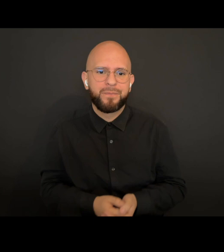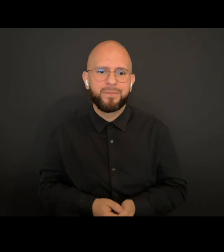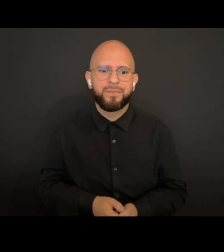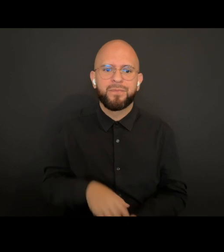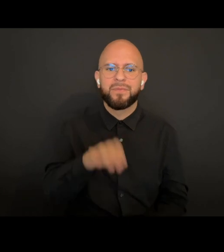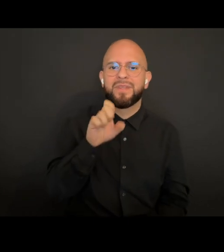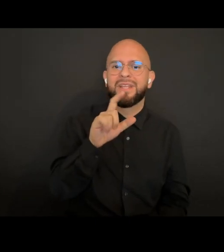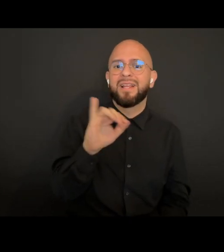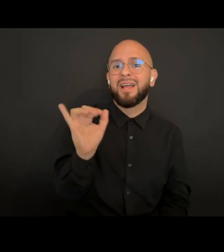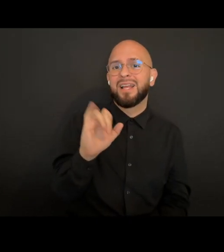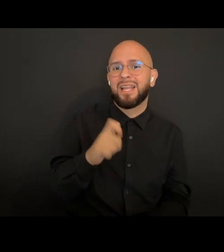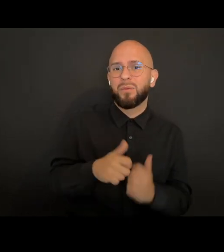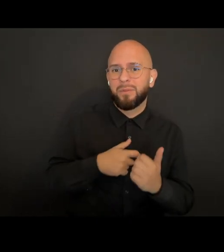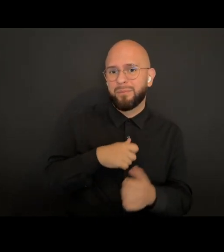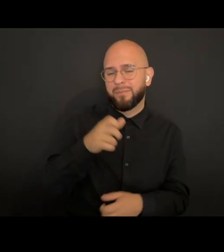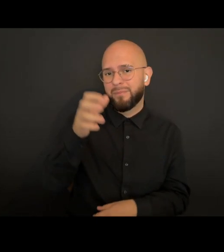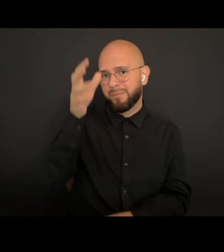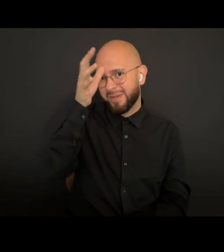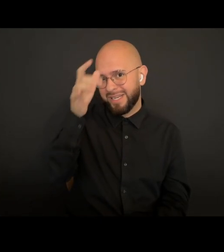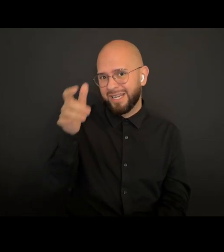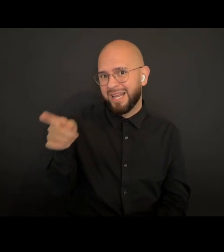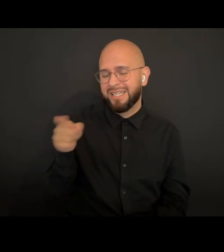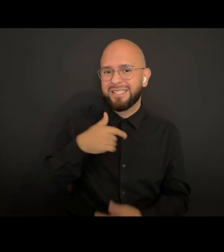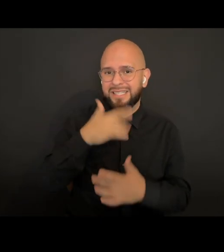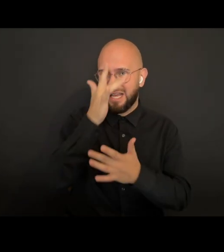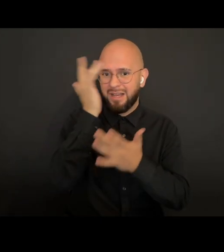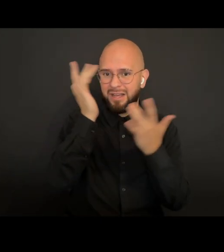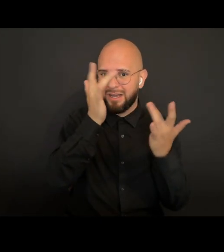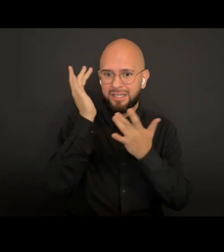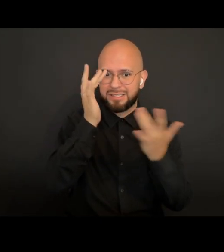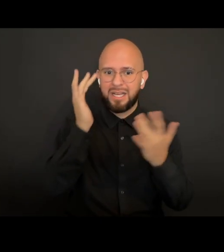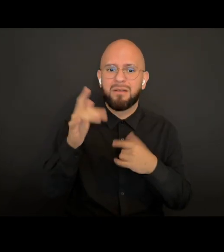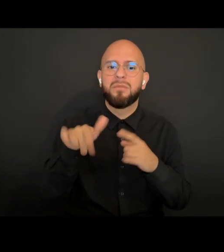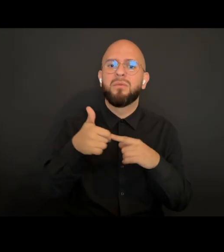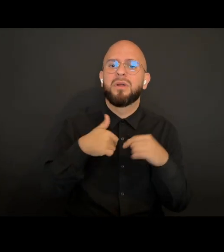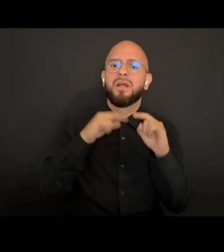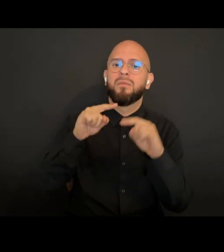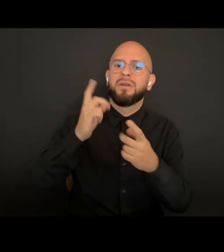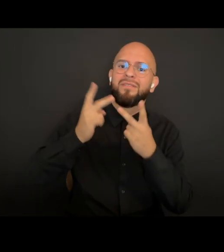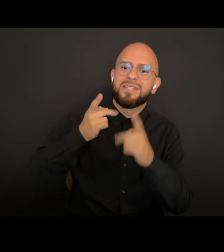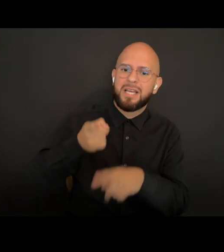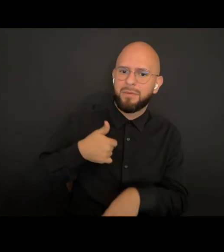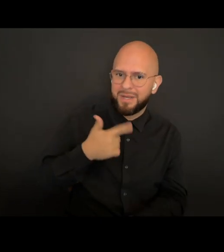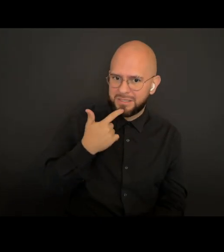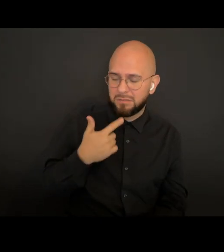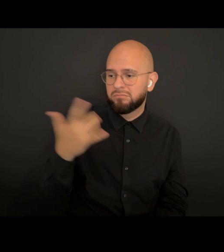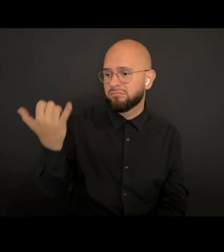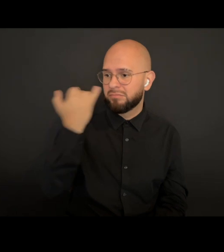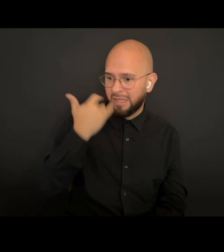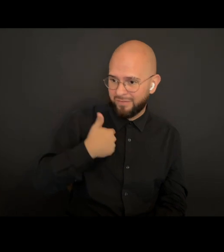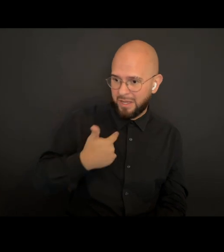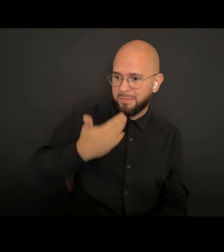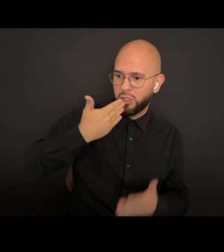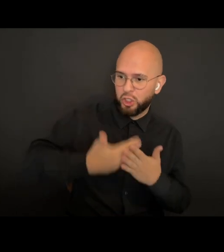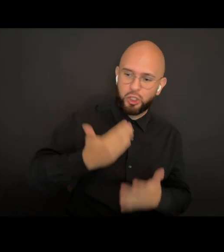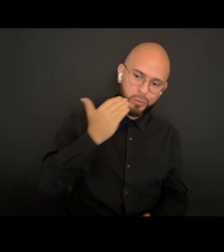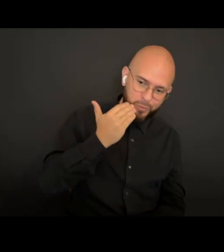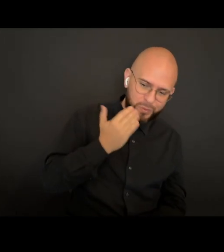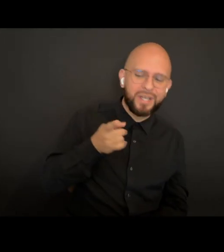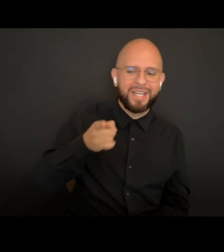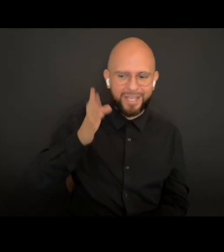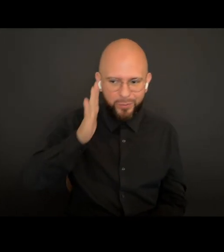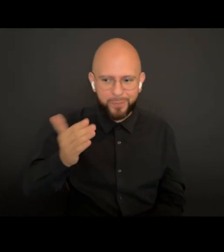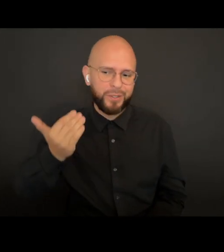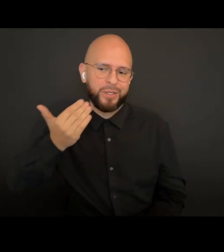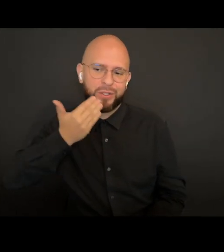I just, like with my dad, when he had Alzheimer's, when I went to visit him, I said, if I'm in a good mood,